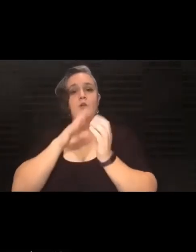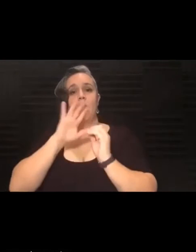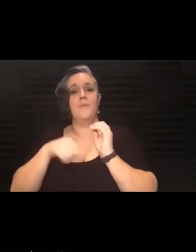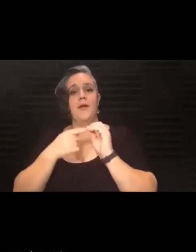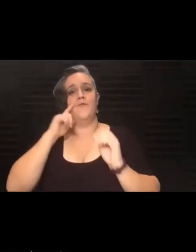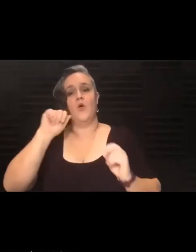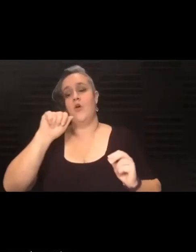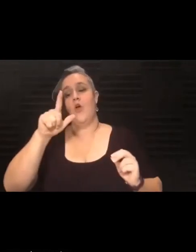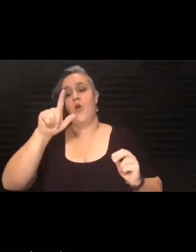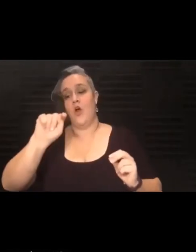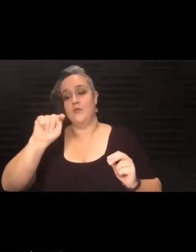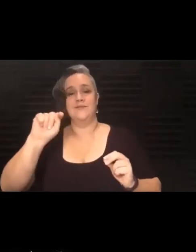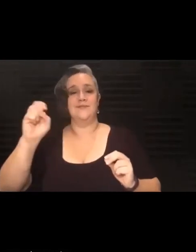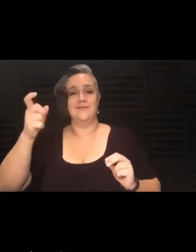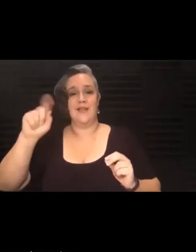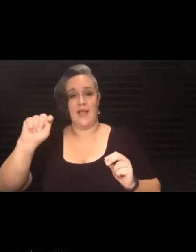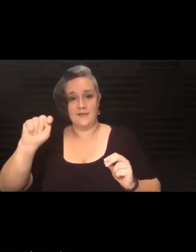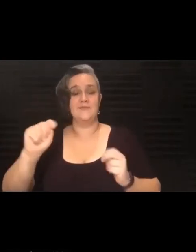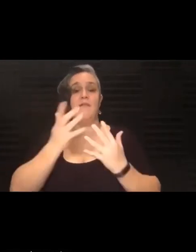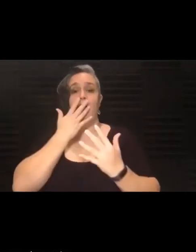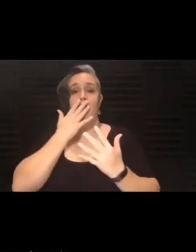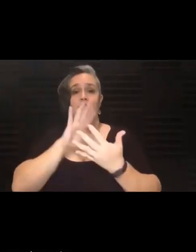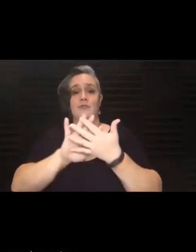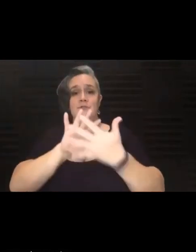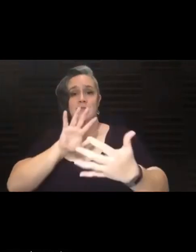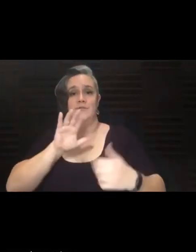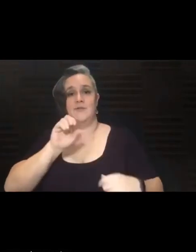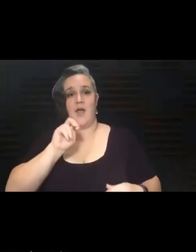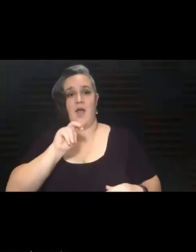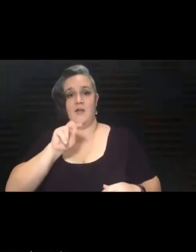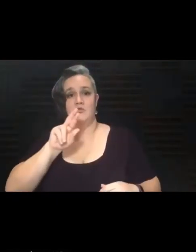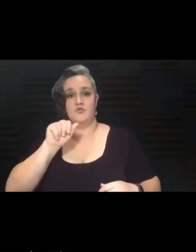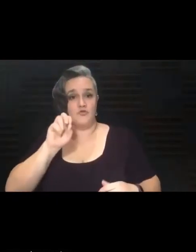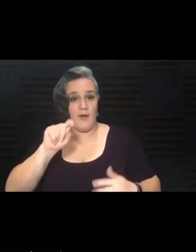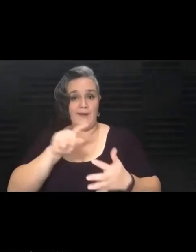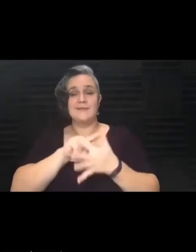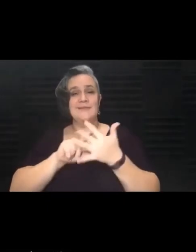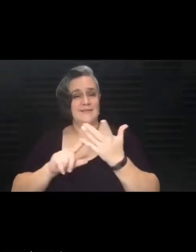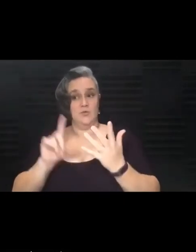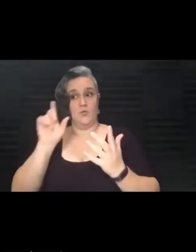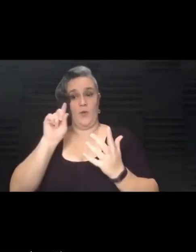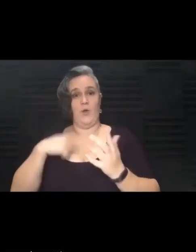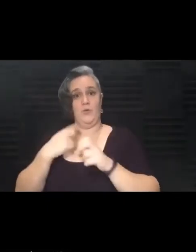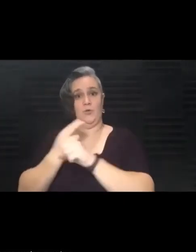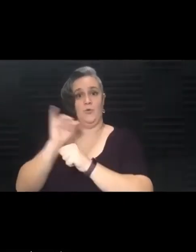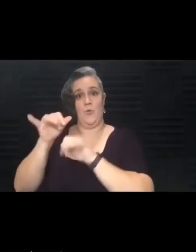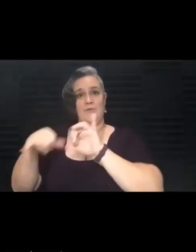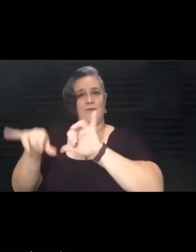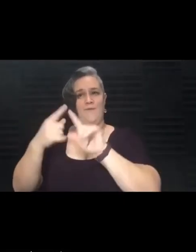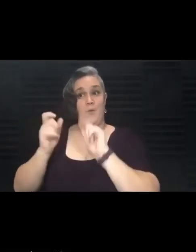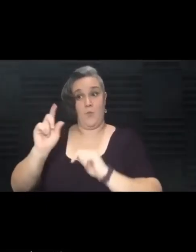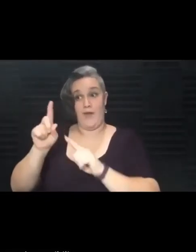we're referencing color contrast, where we're getting these standards or these